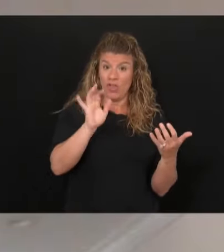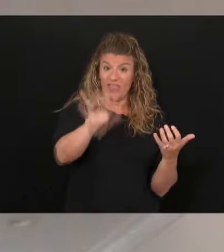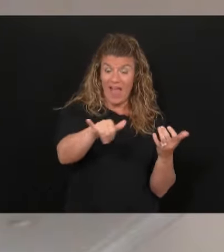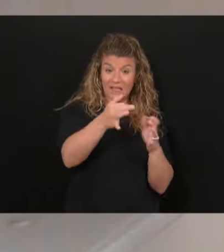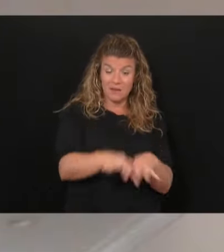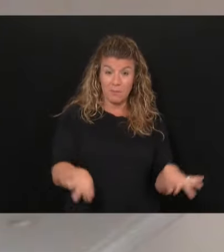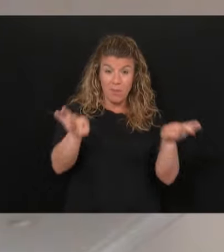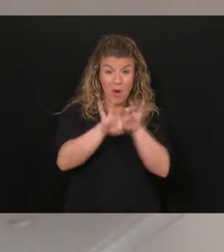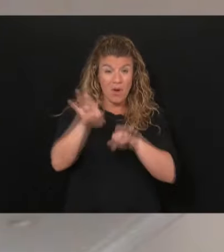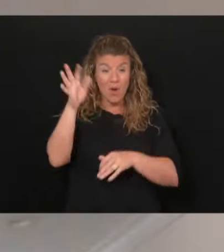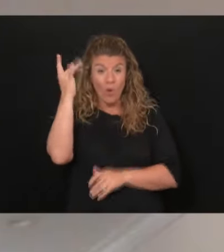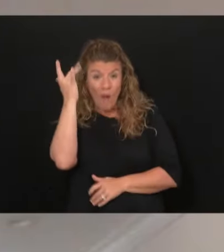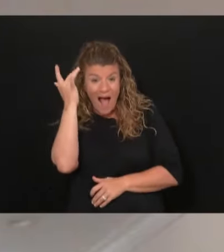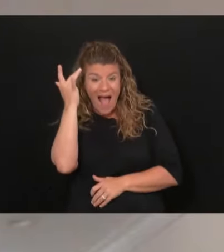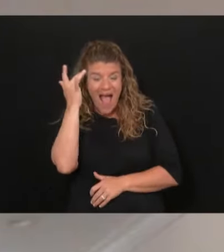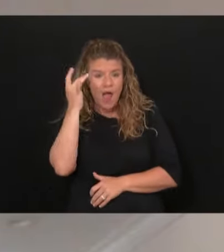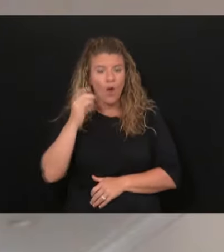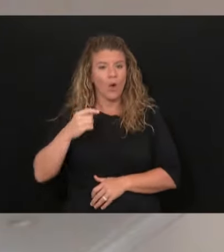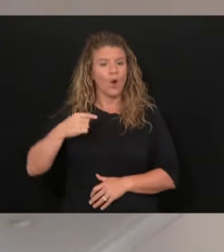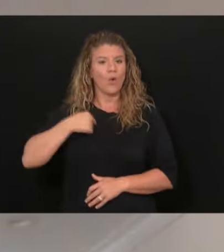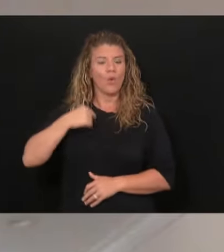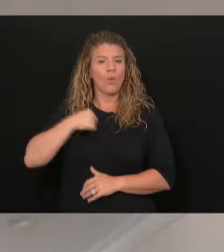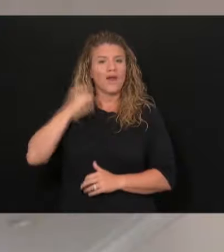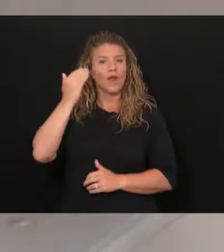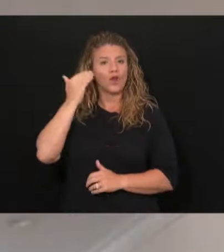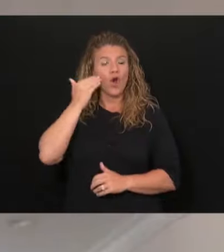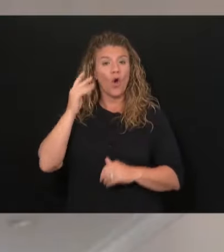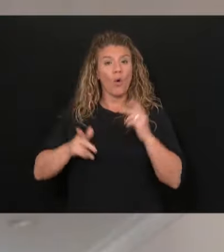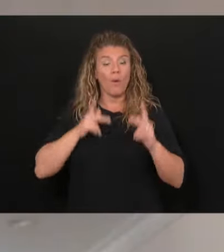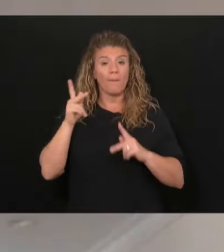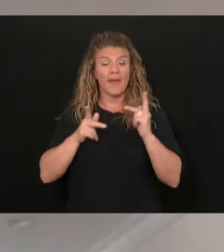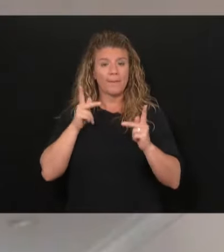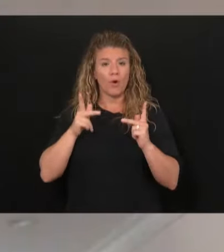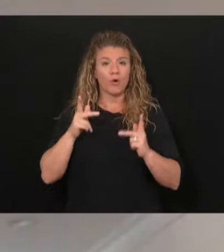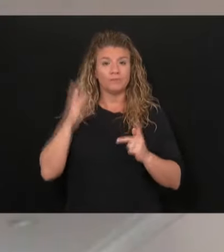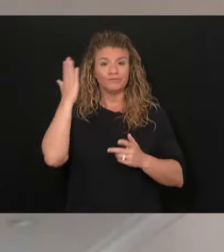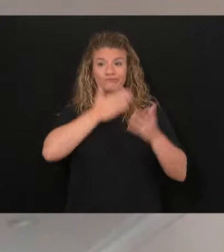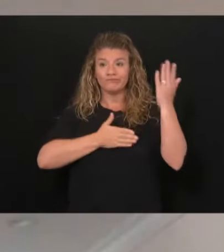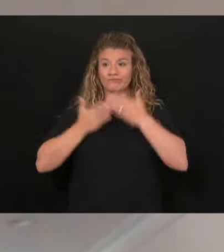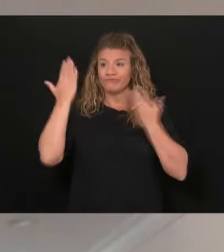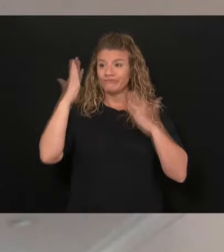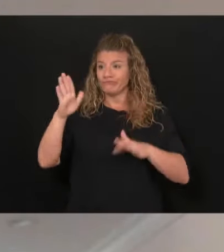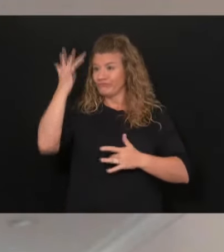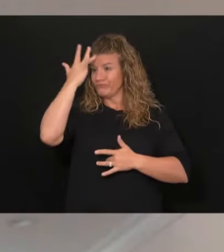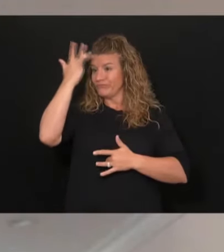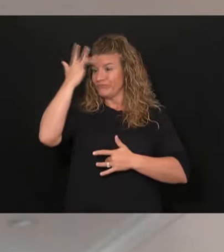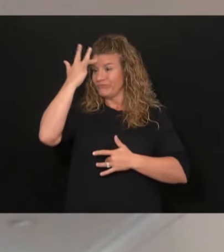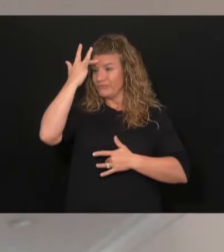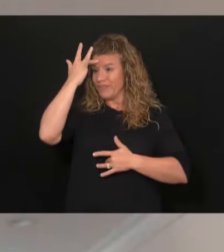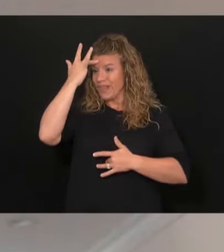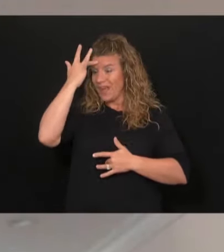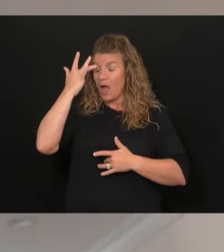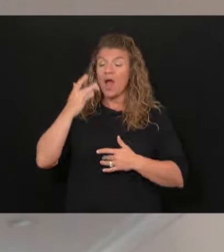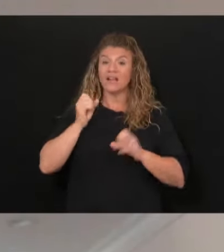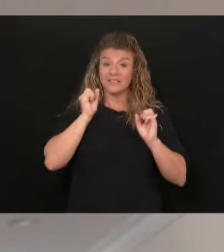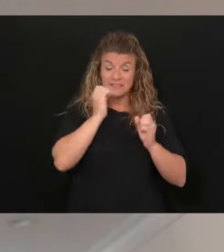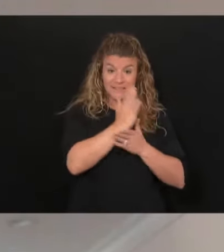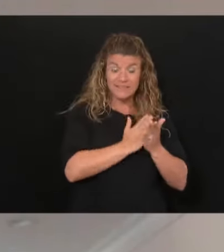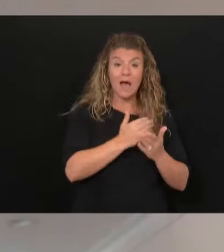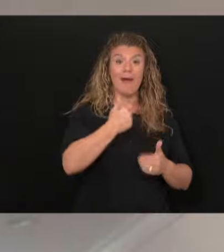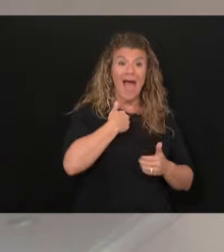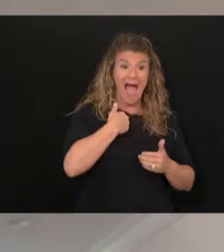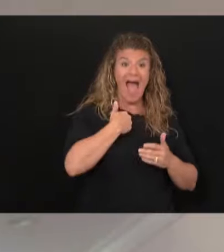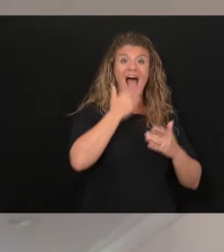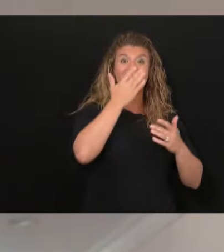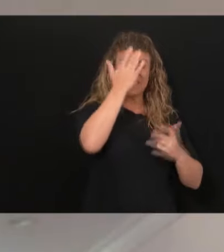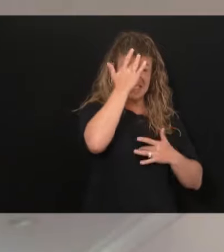is because we know that people that are immediately pre-symptomatic, that will have symptoms, or in the very first